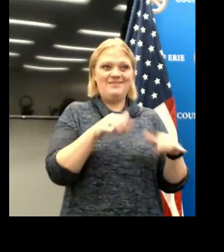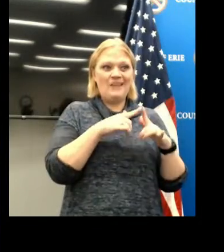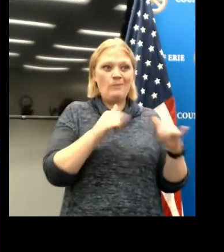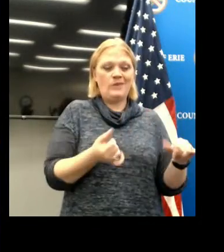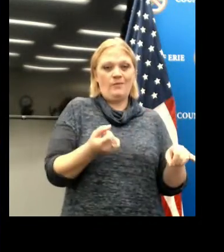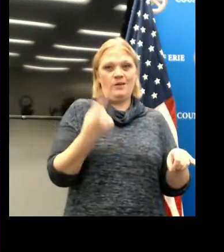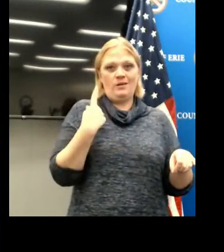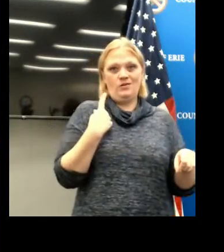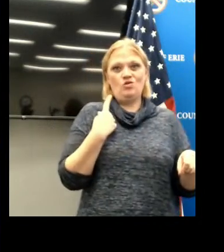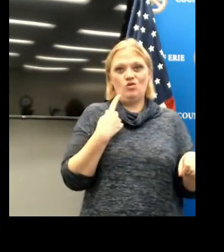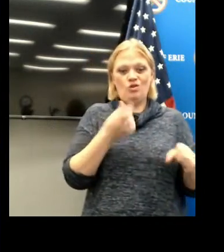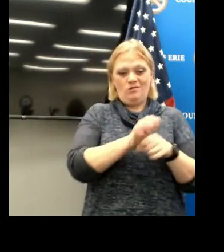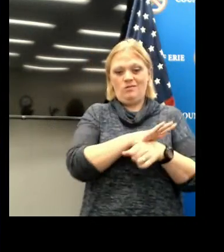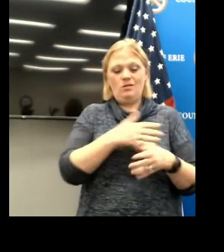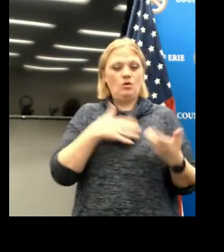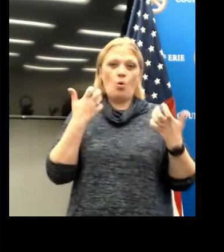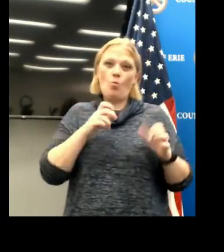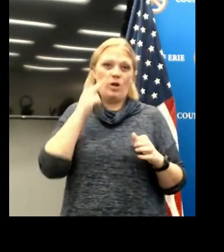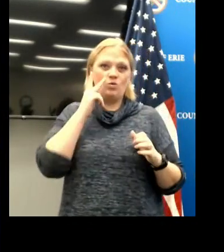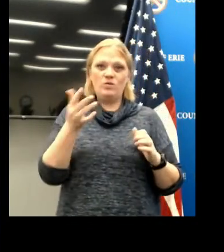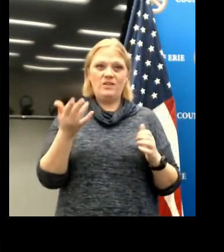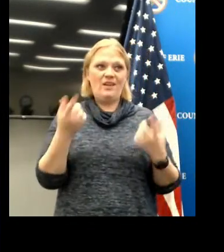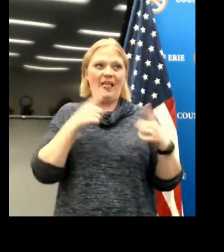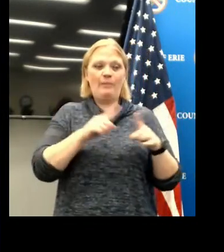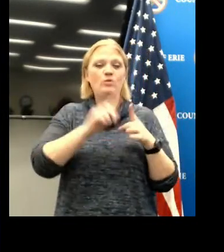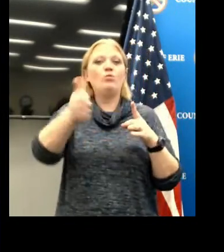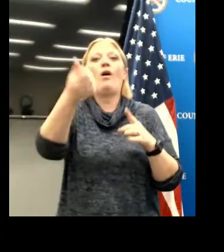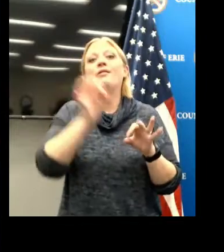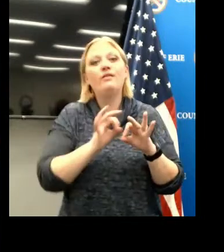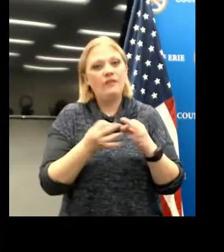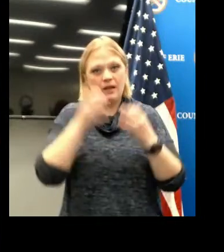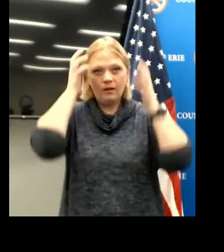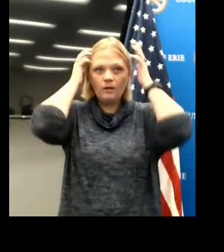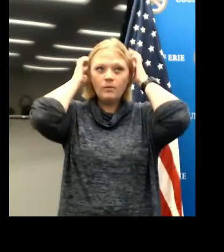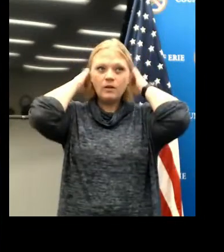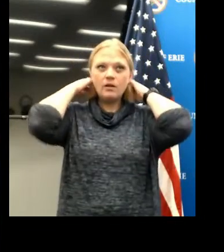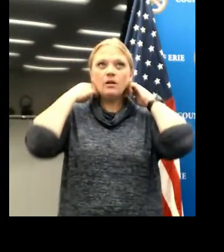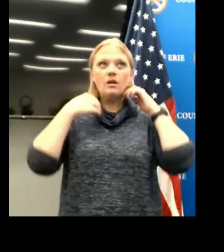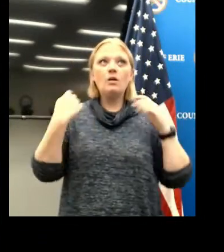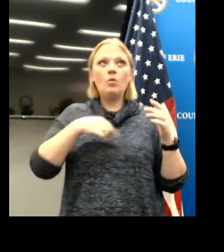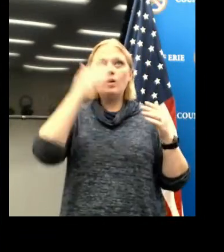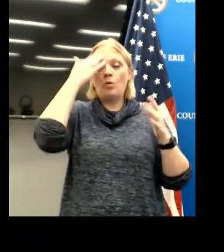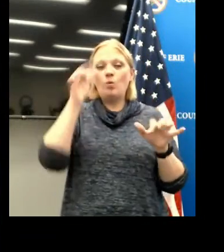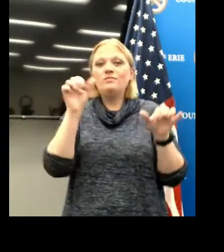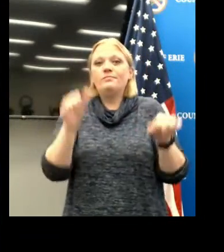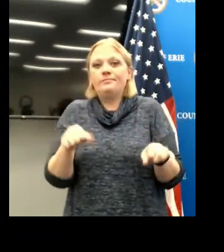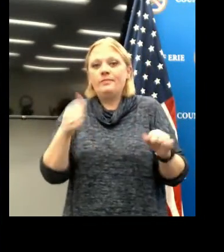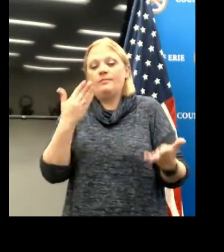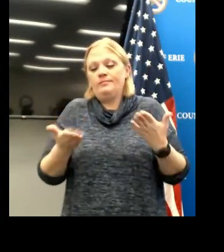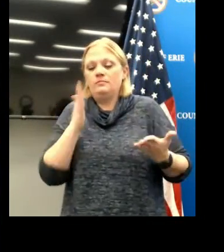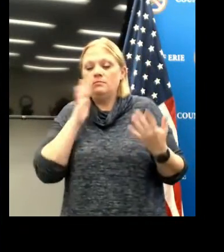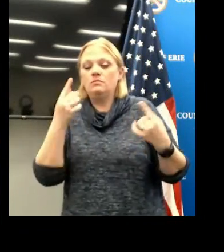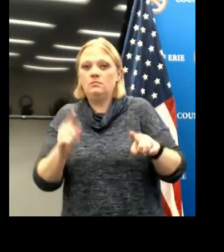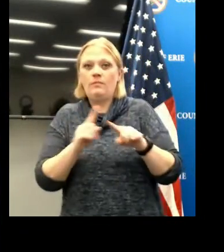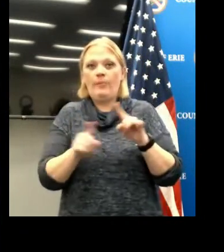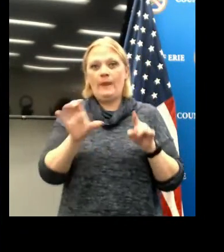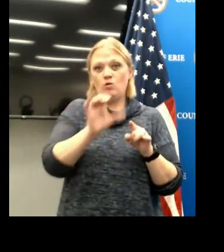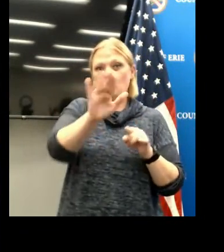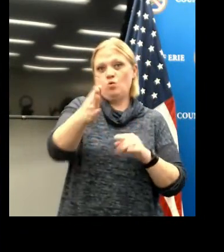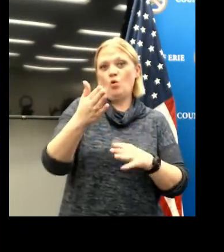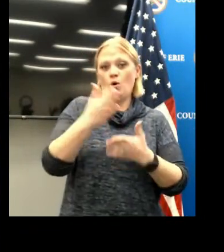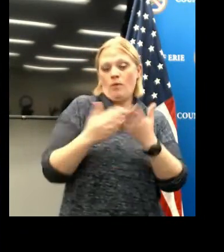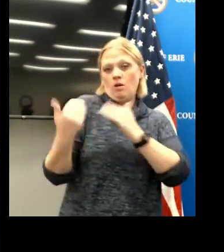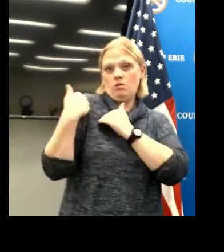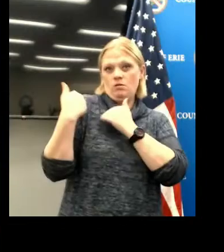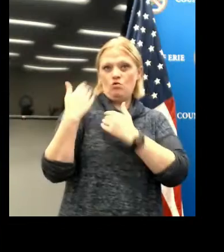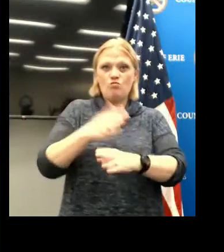We don't want to see that happen to any other families. We know it's possible and it's probably going to happen, but let's do our part to protect one another